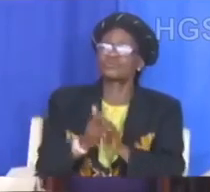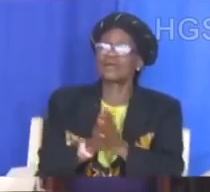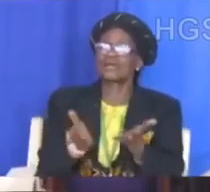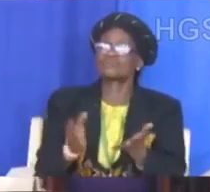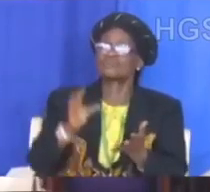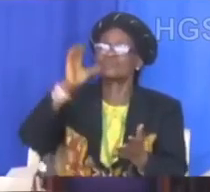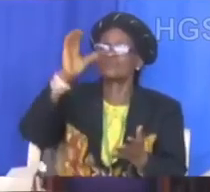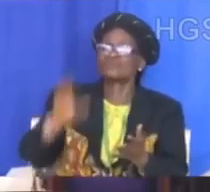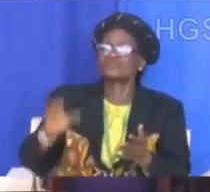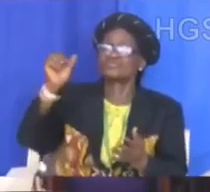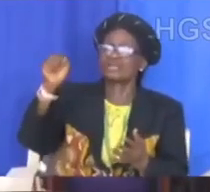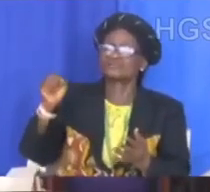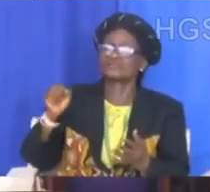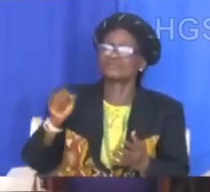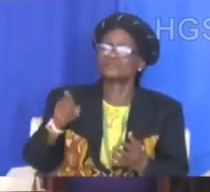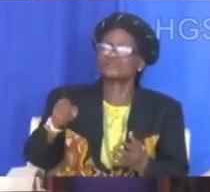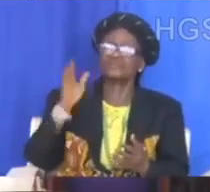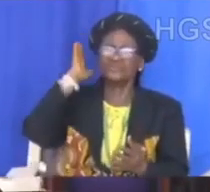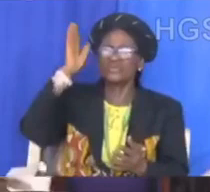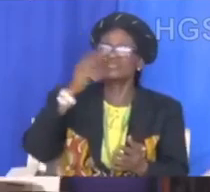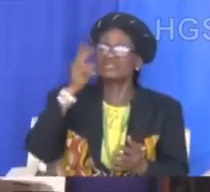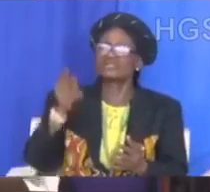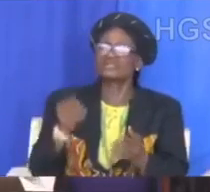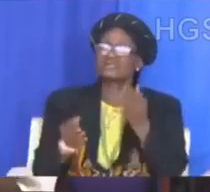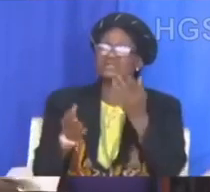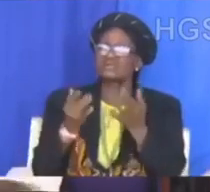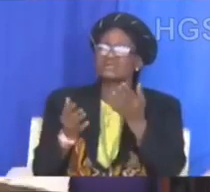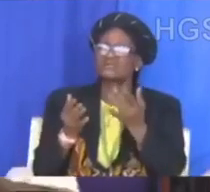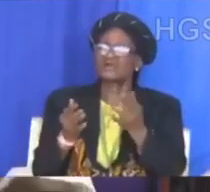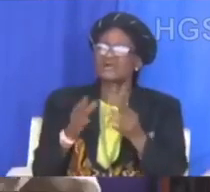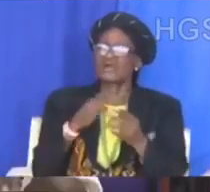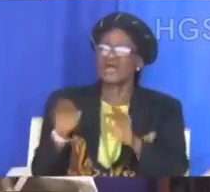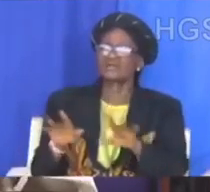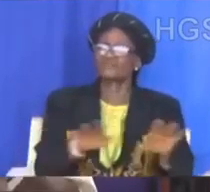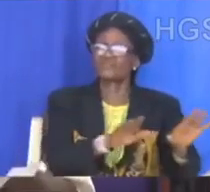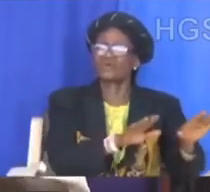fire, fire, and flood.